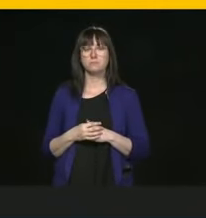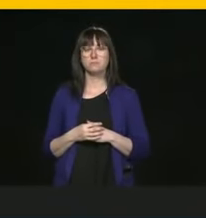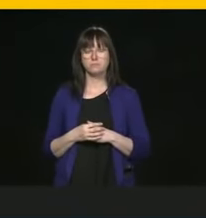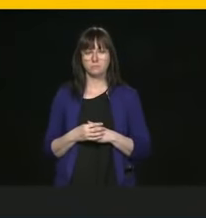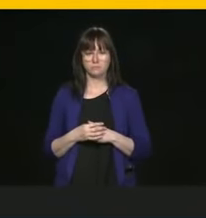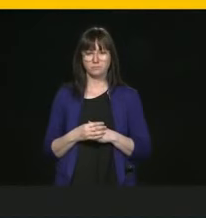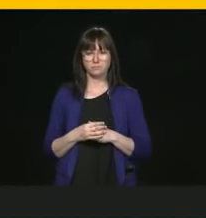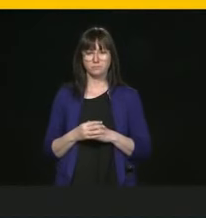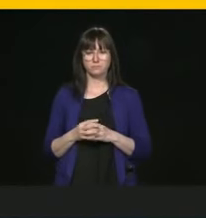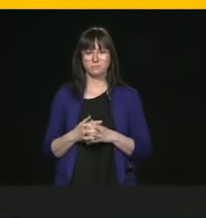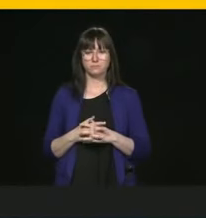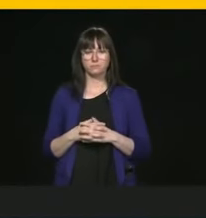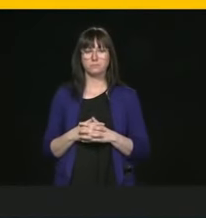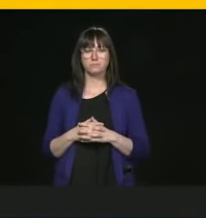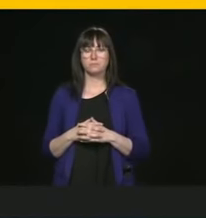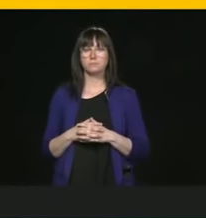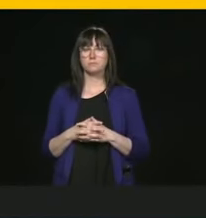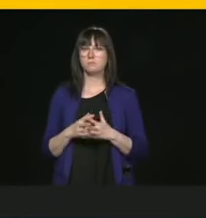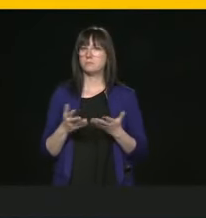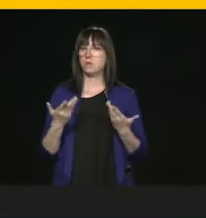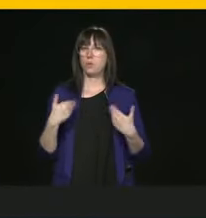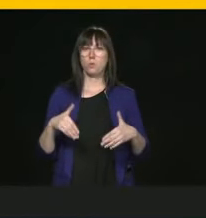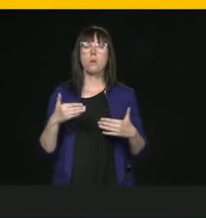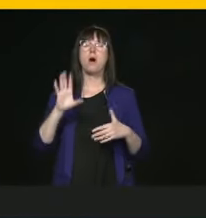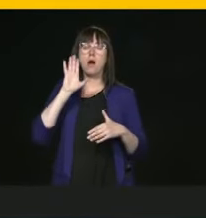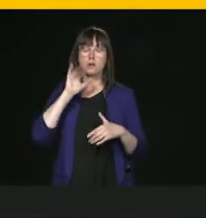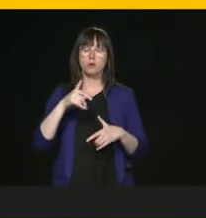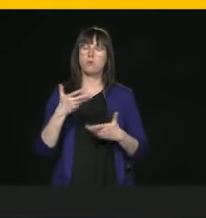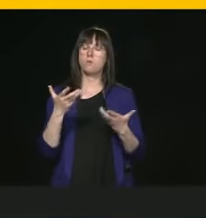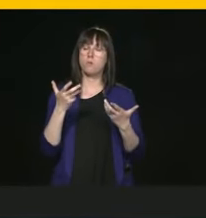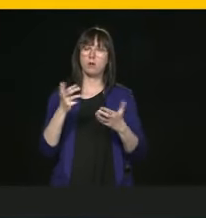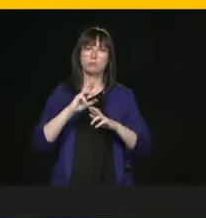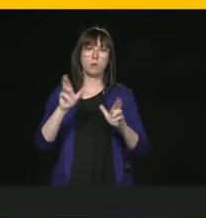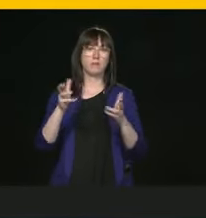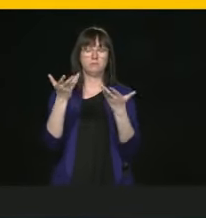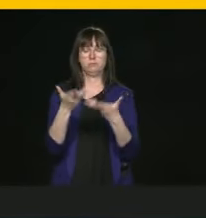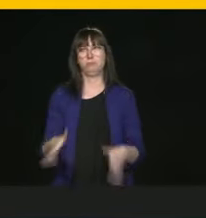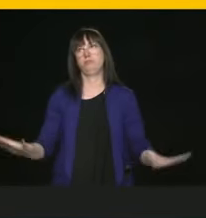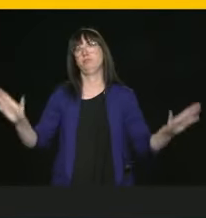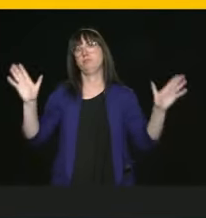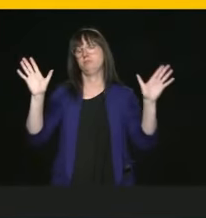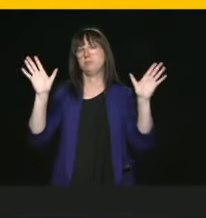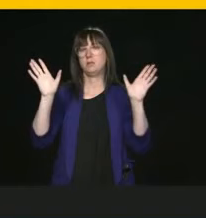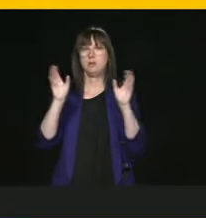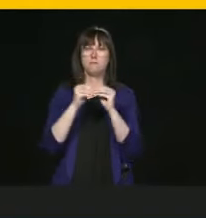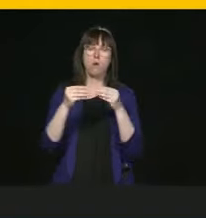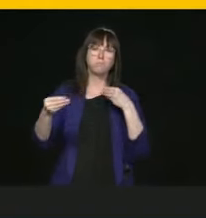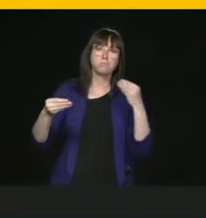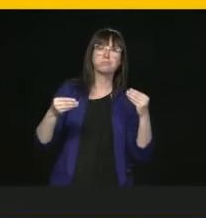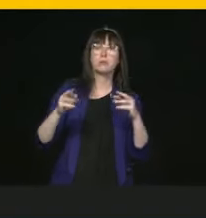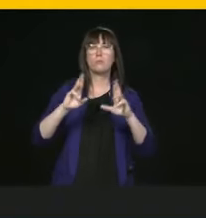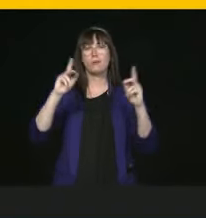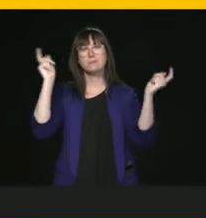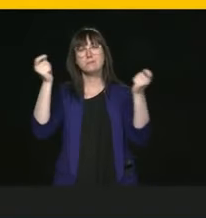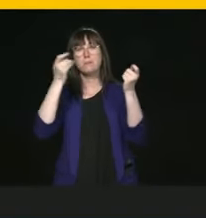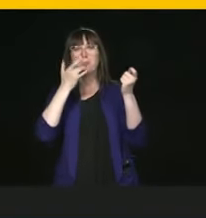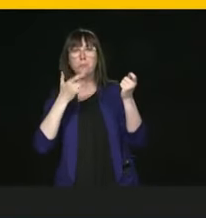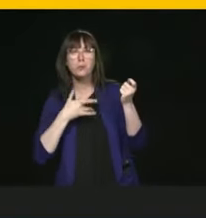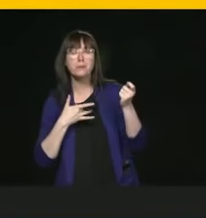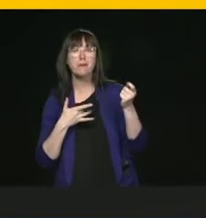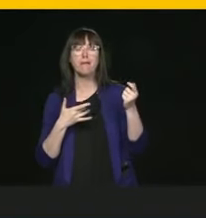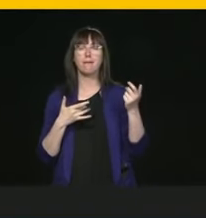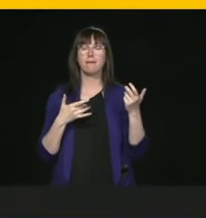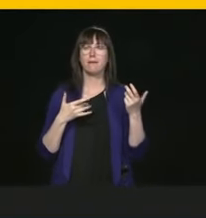all anxious to see a Saturday when we can meet with friends or take our children to a birthday party. That time